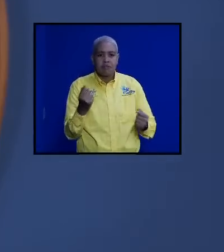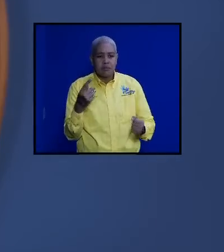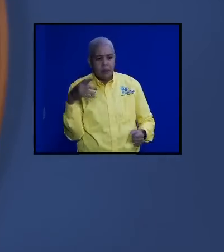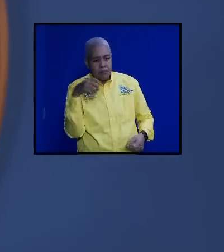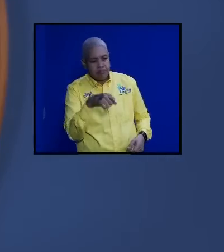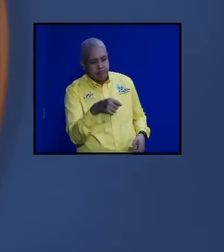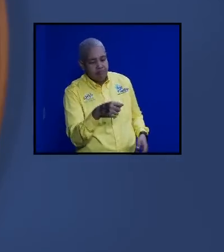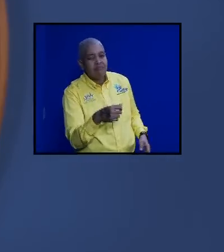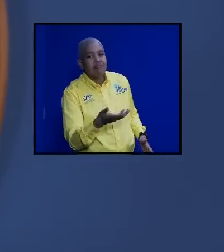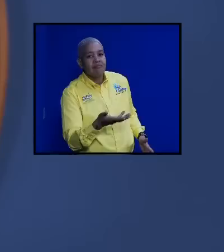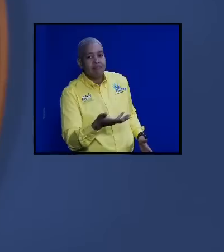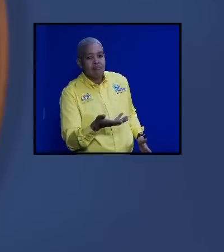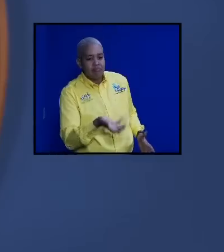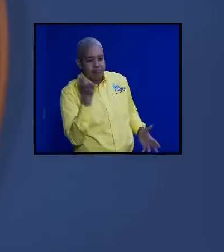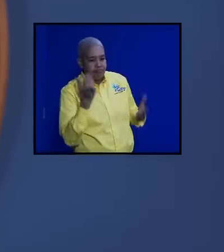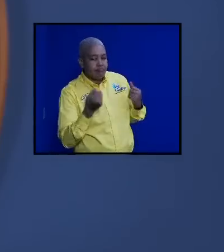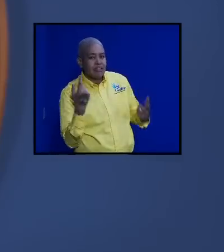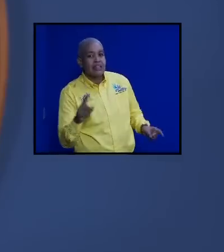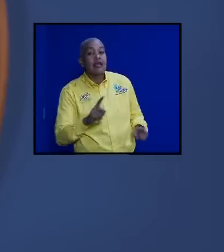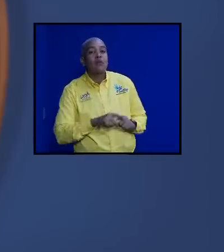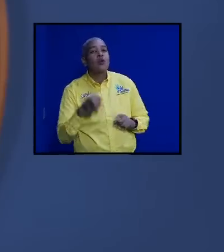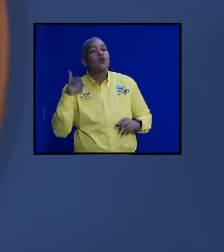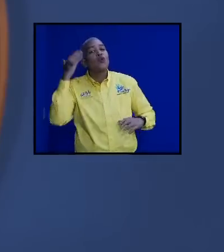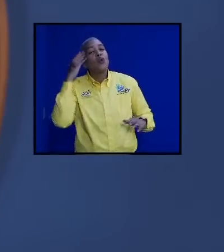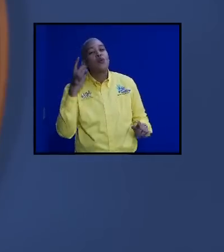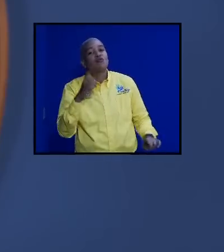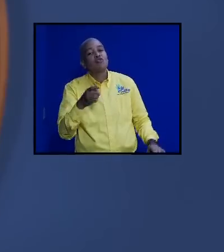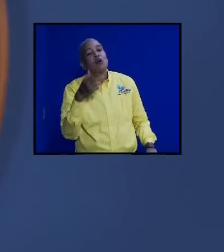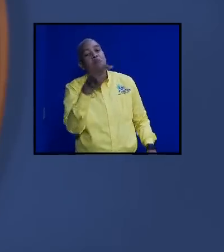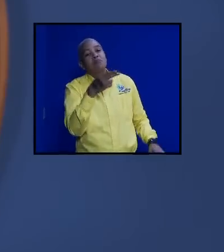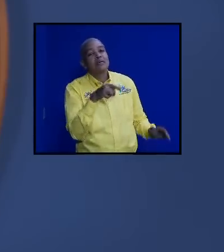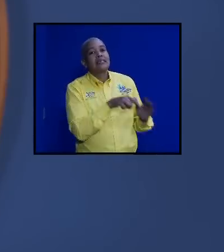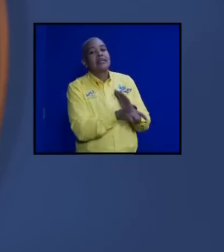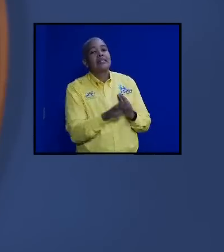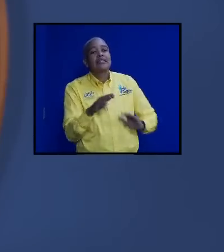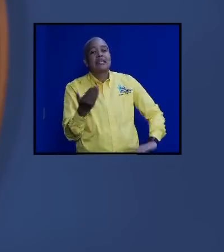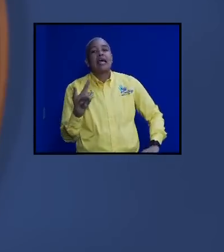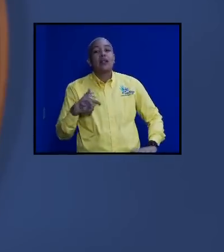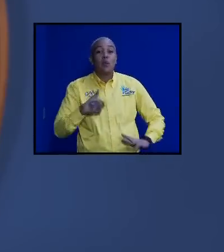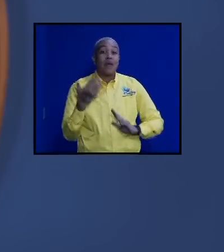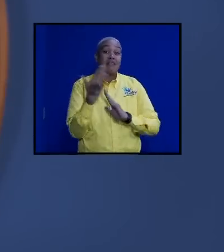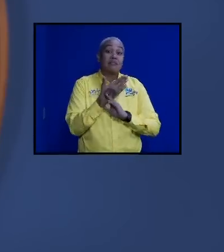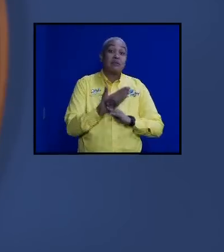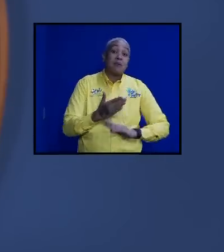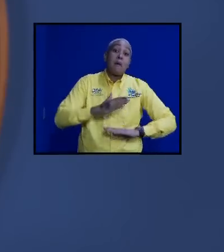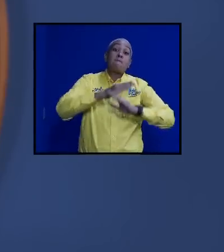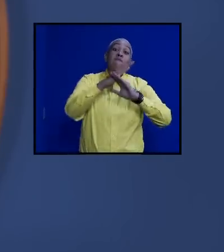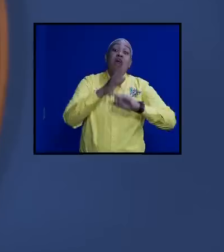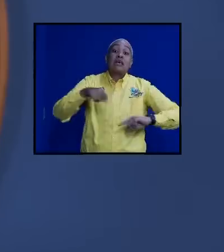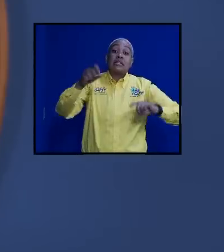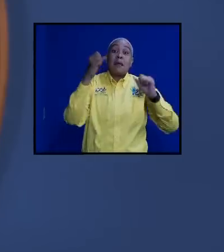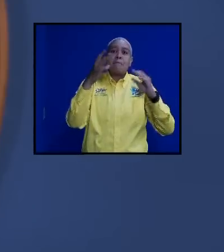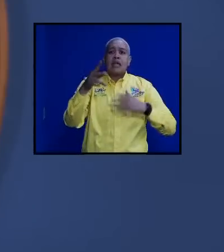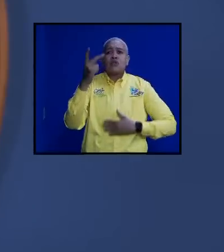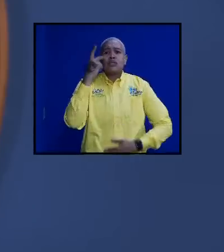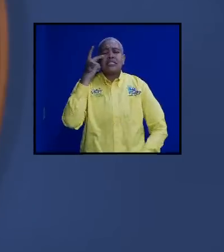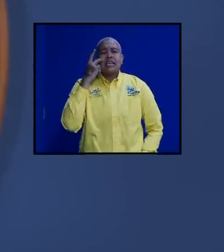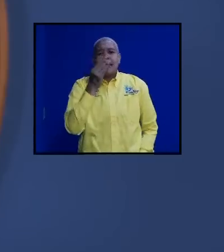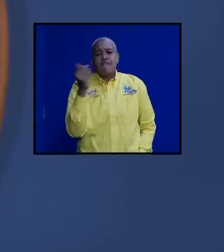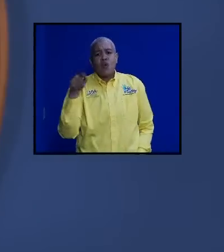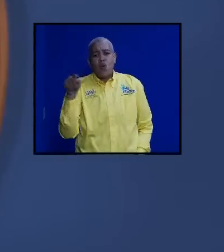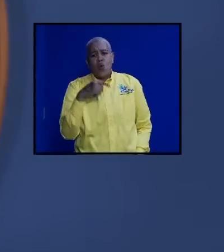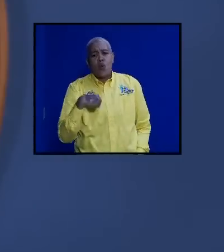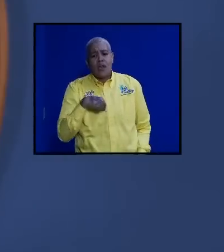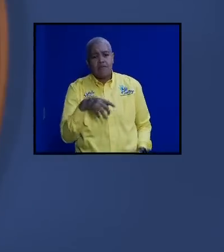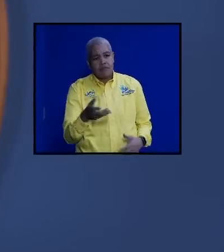in not just abductions, but in loss of lives. And we have intercepted and prevented many of those. You would have seen a few of them in which